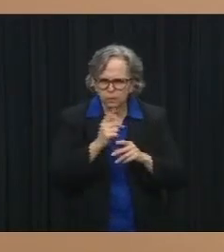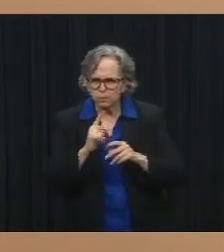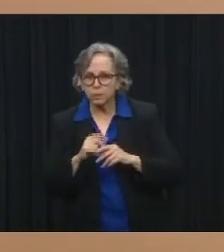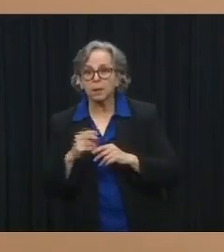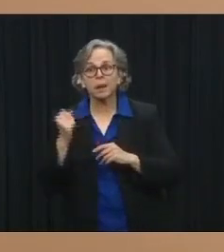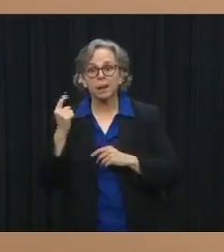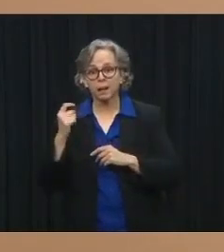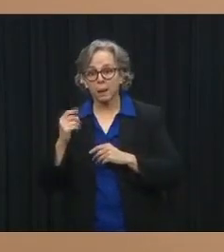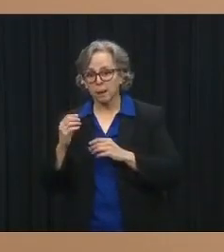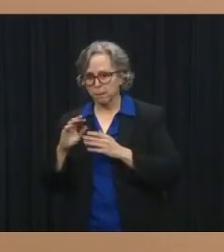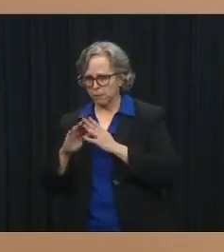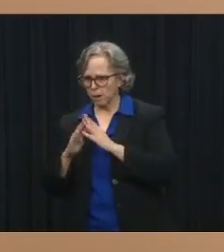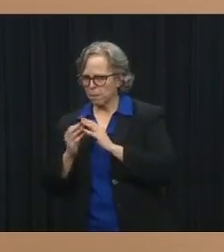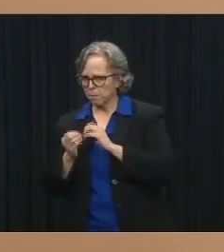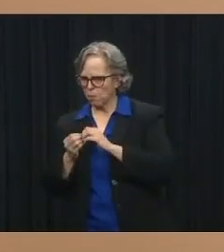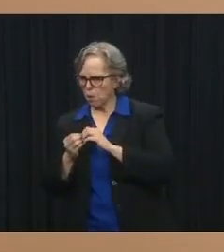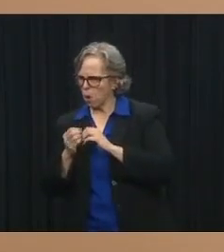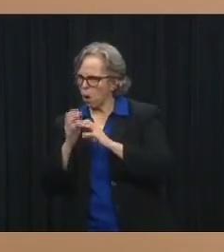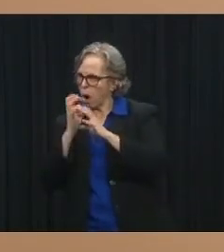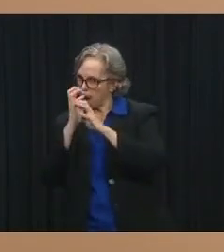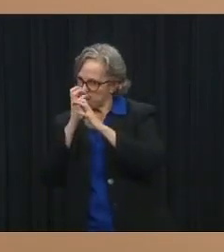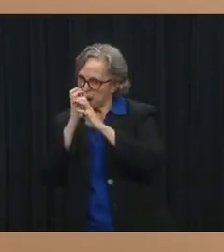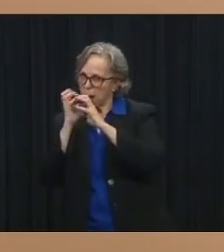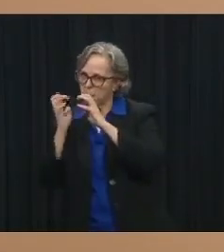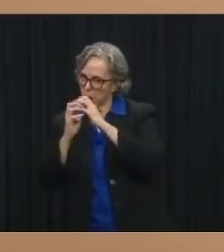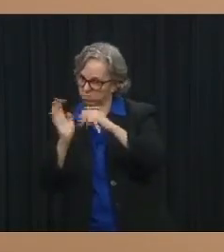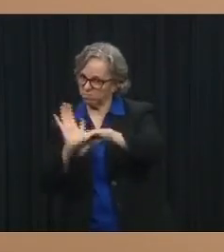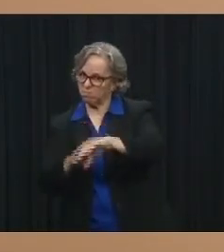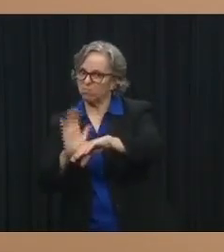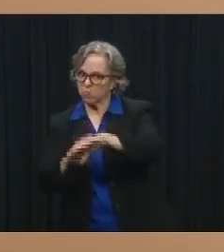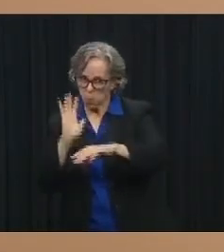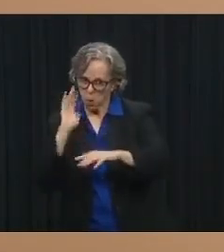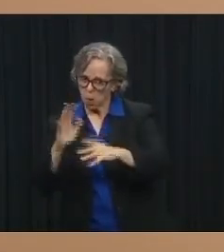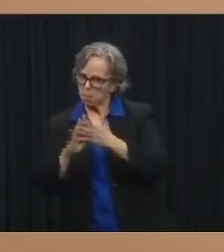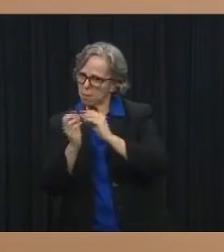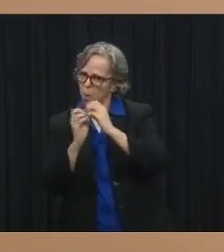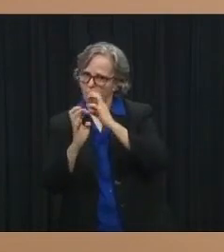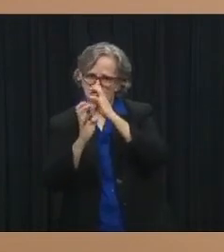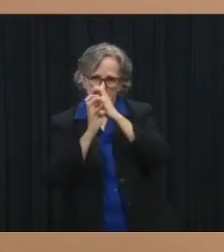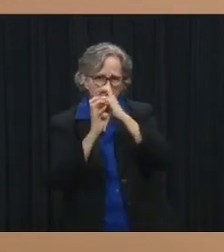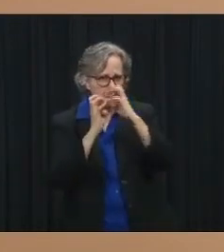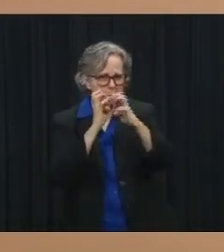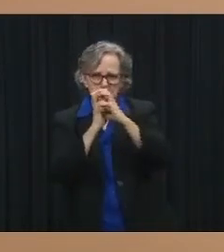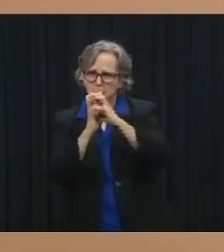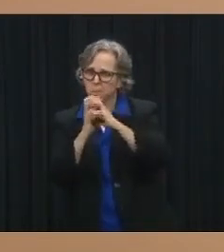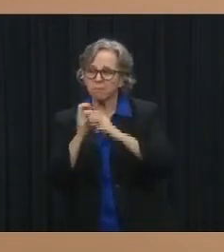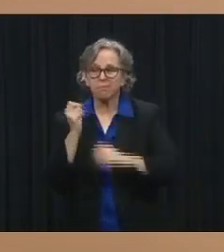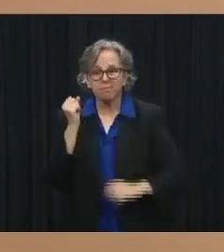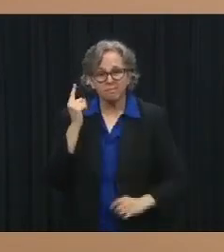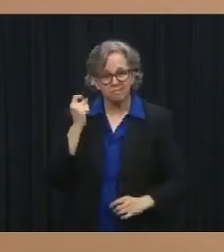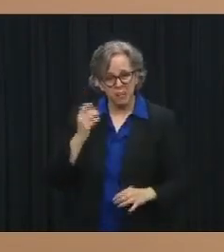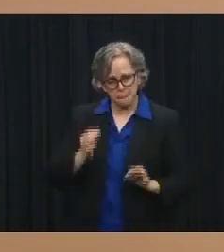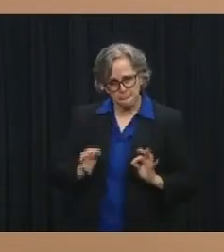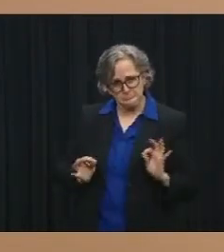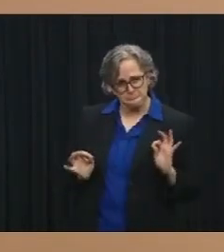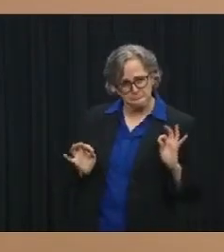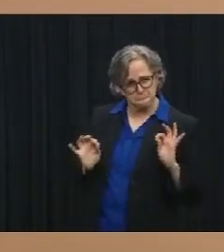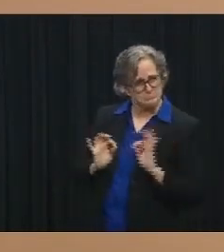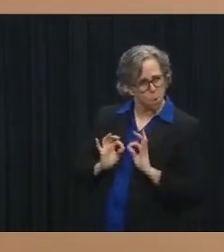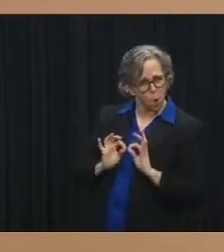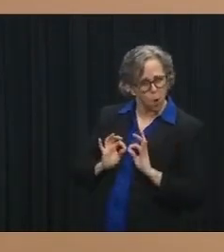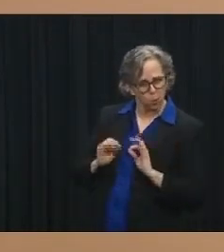now, we've got to stay home while we build up the other side of the equation. Stop transmitting,